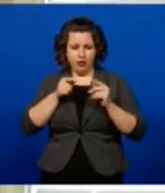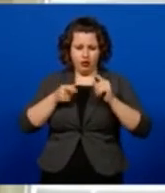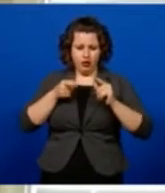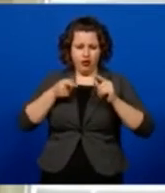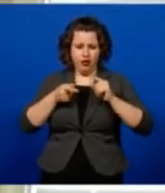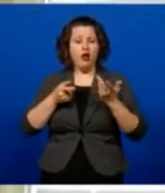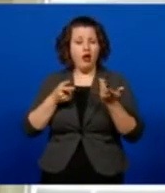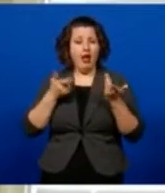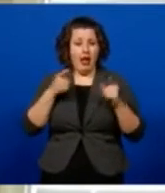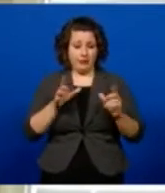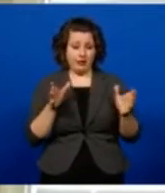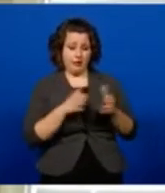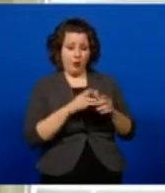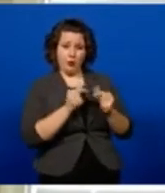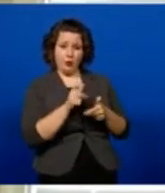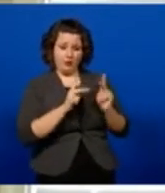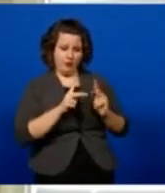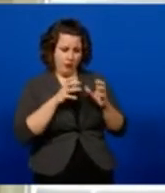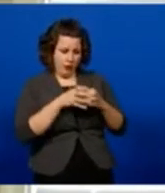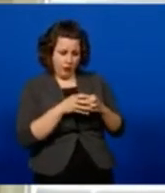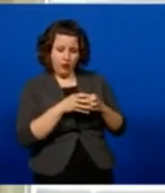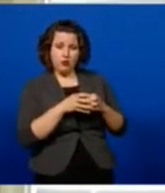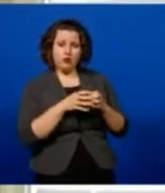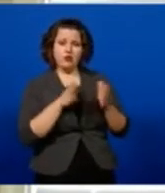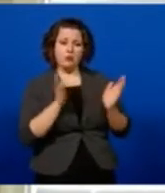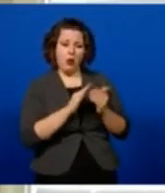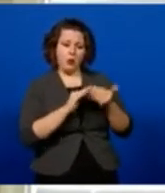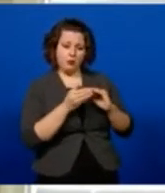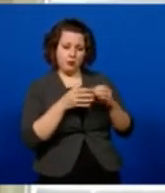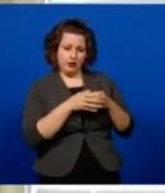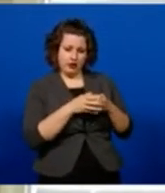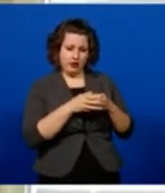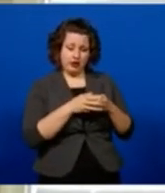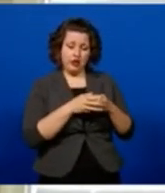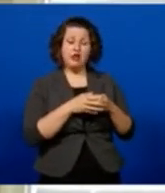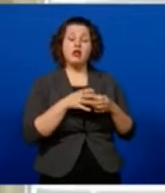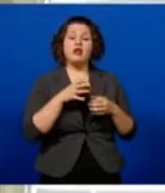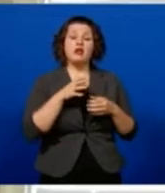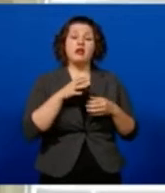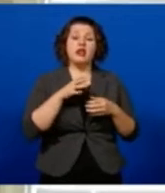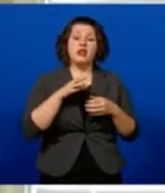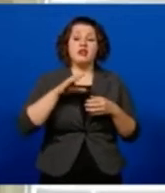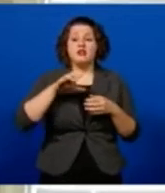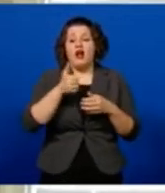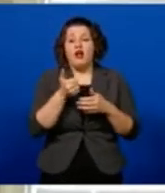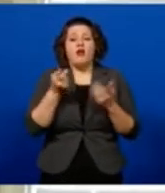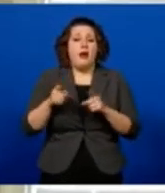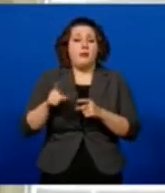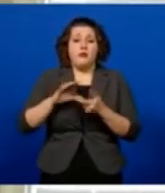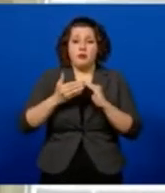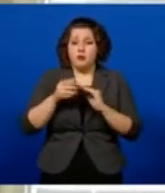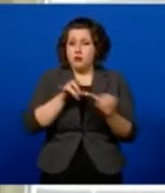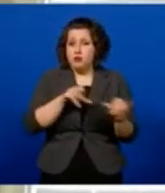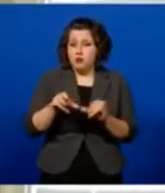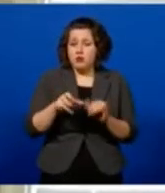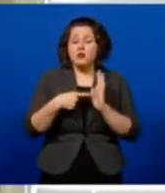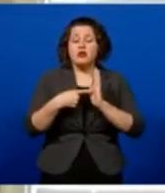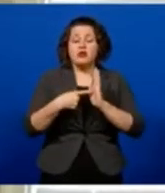there are smaller groups of people, smaller communities, as well as other things going on in a community. For